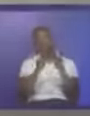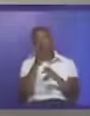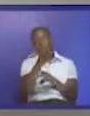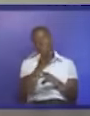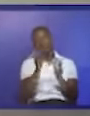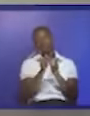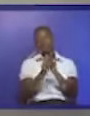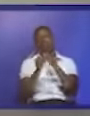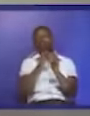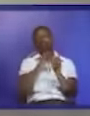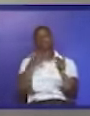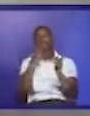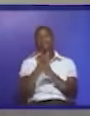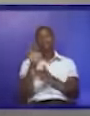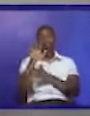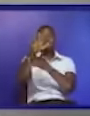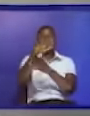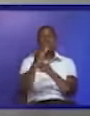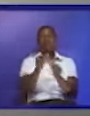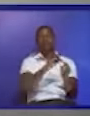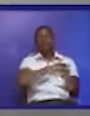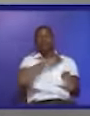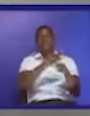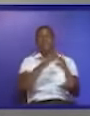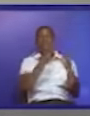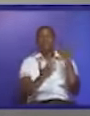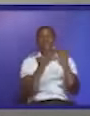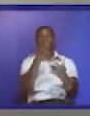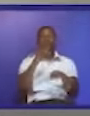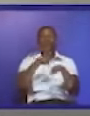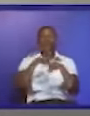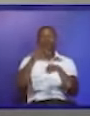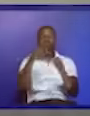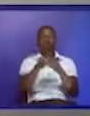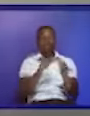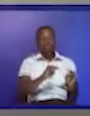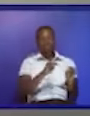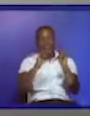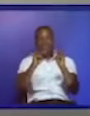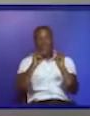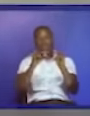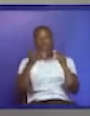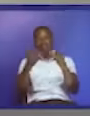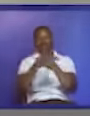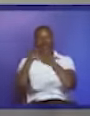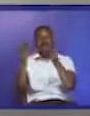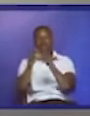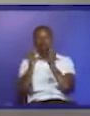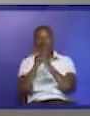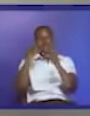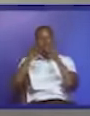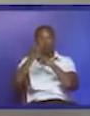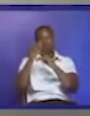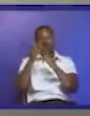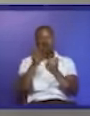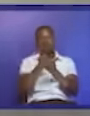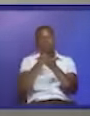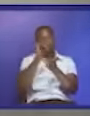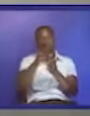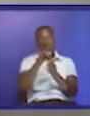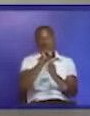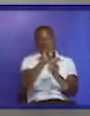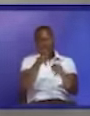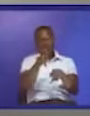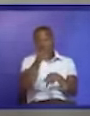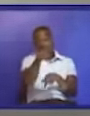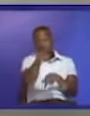A very mighty fire. You are stepping into another dimension. This prophetic intercession I'm talking about, there is one of you.